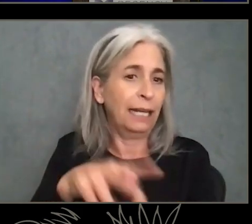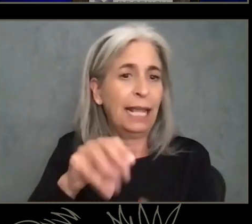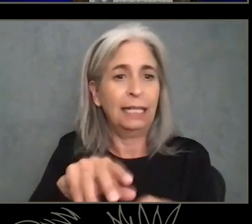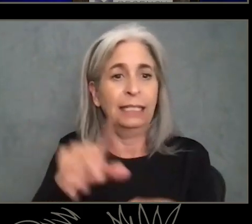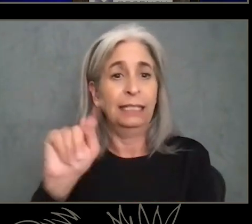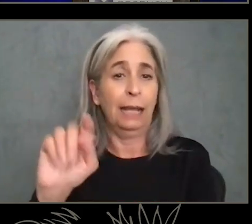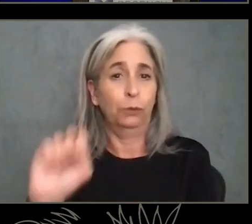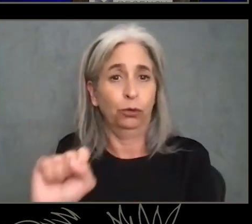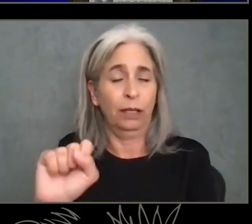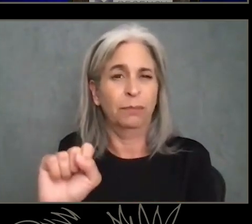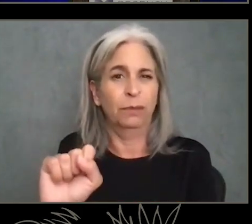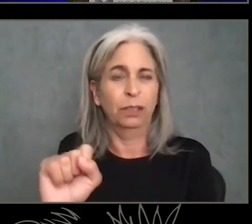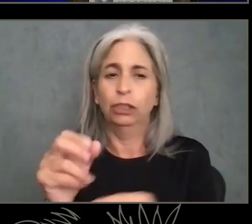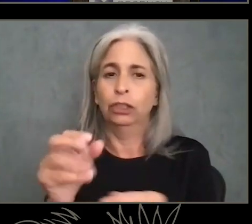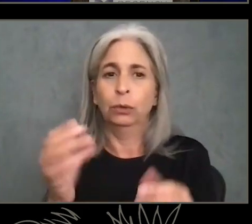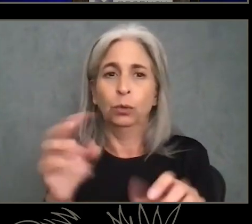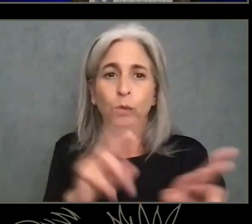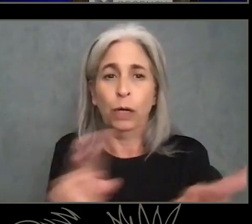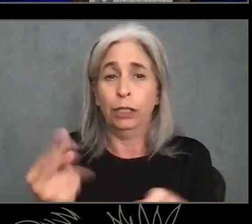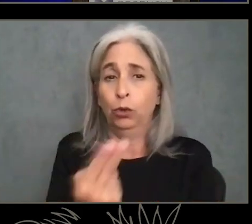box.